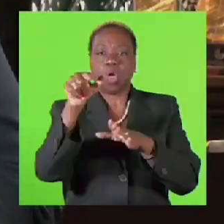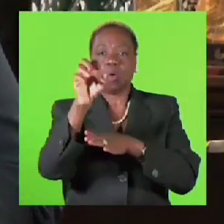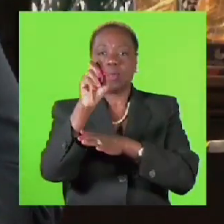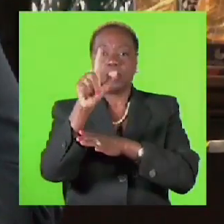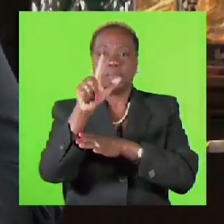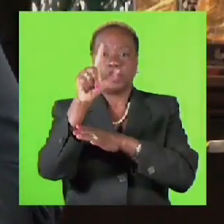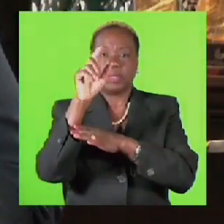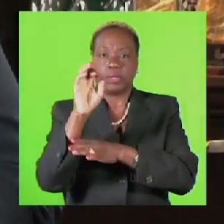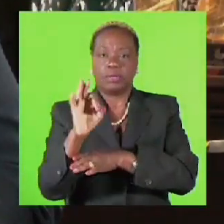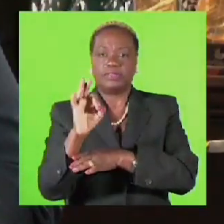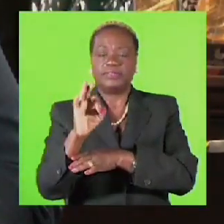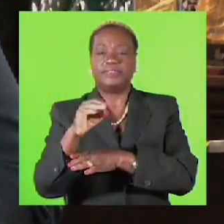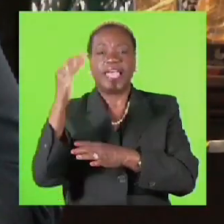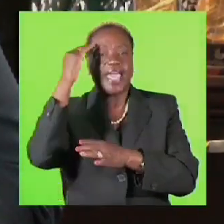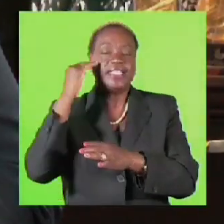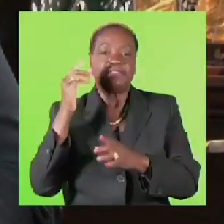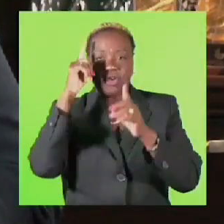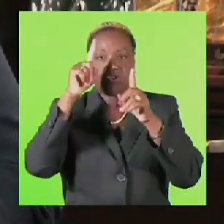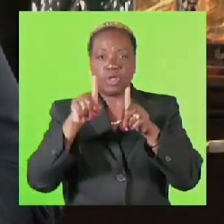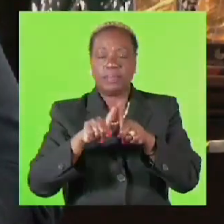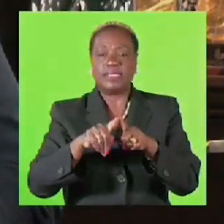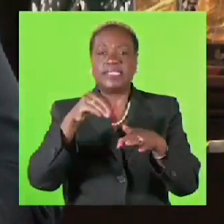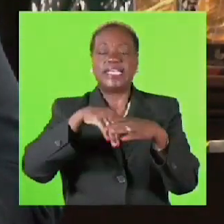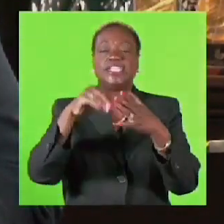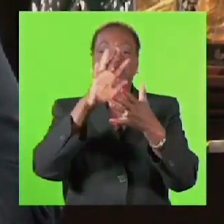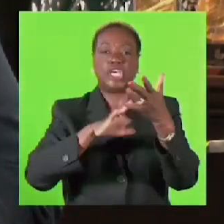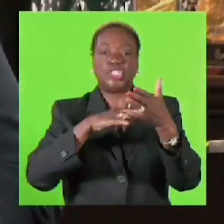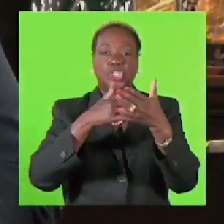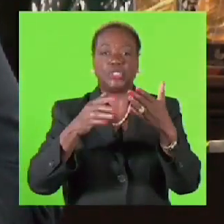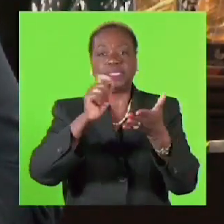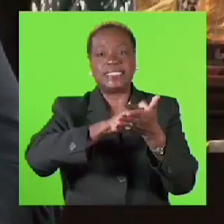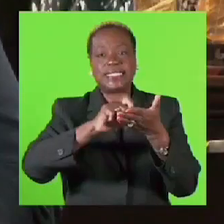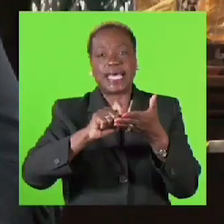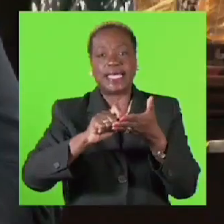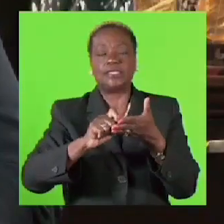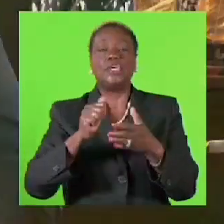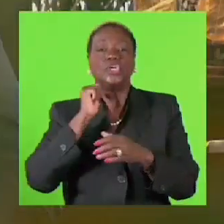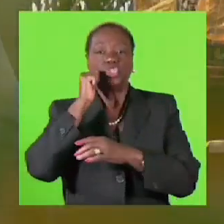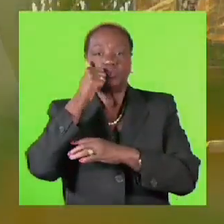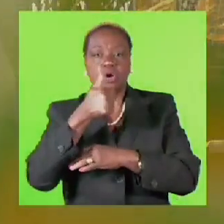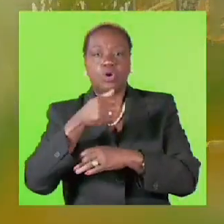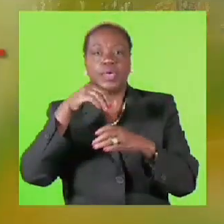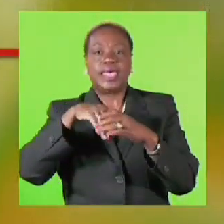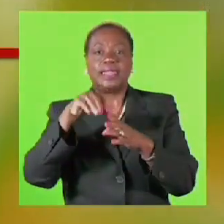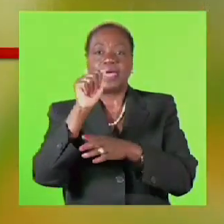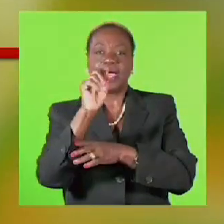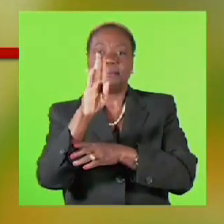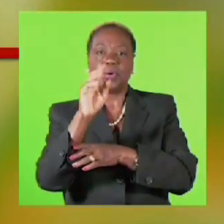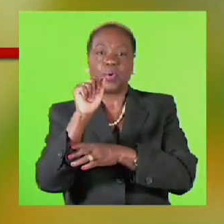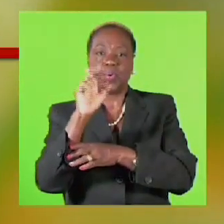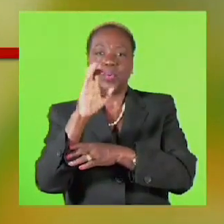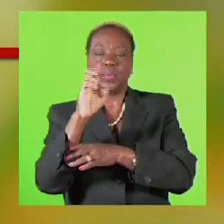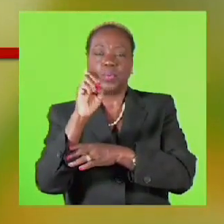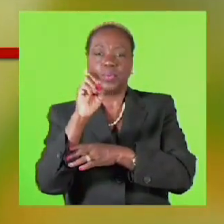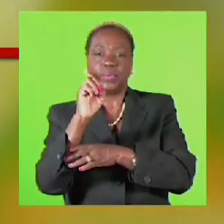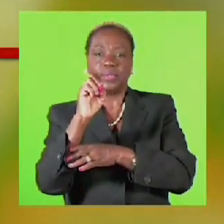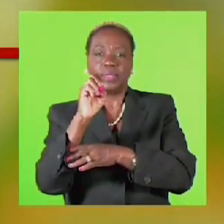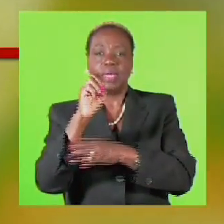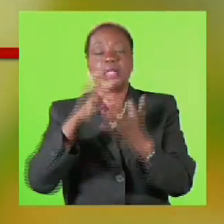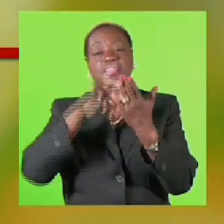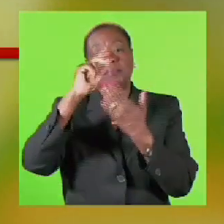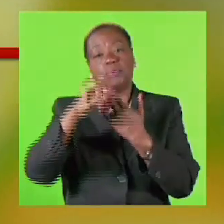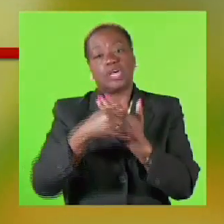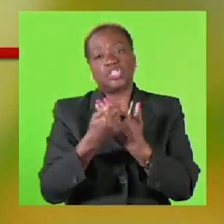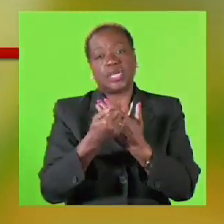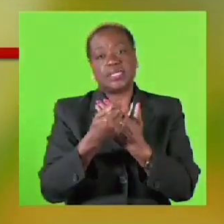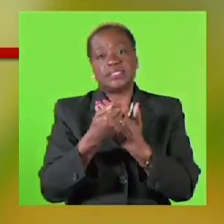signed tomorrow in Abaco. The project is expected to employ approximately 600